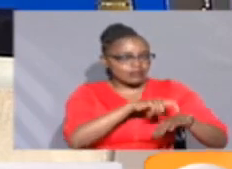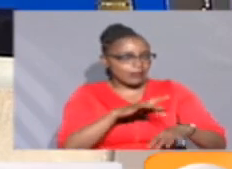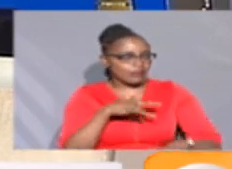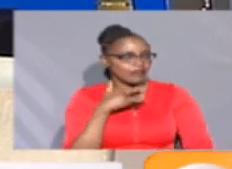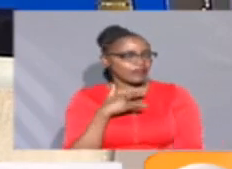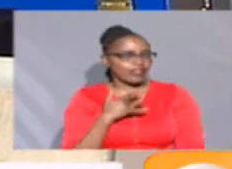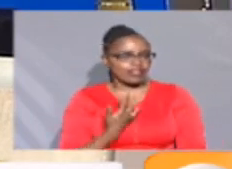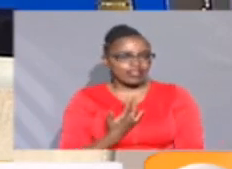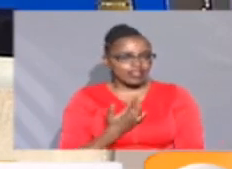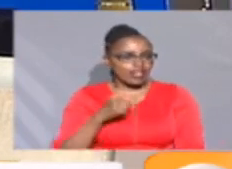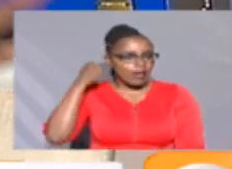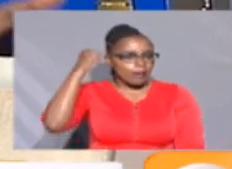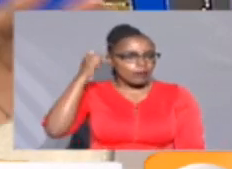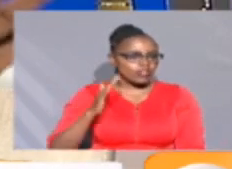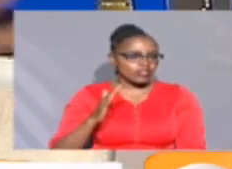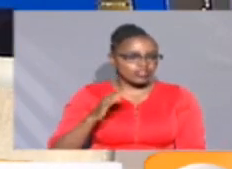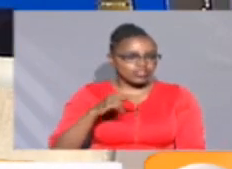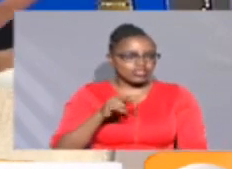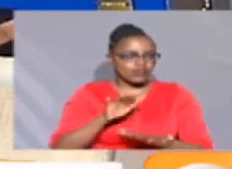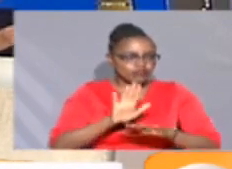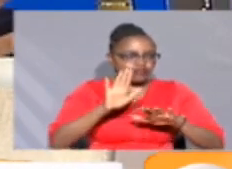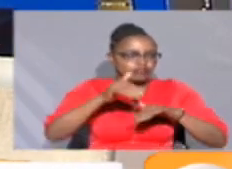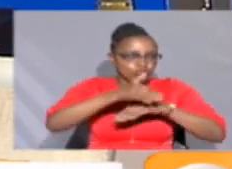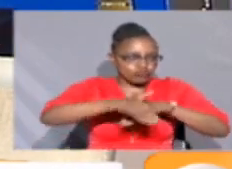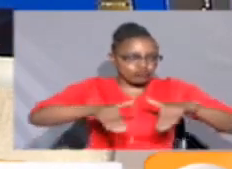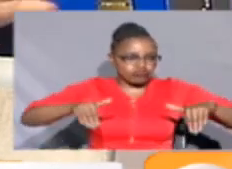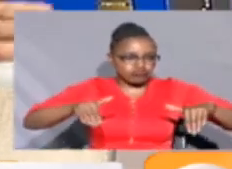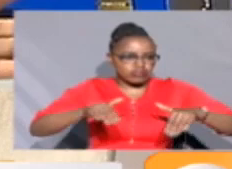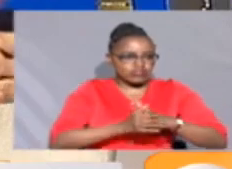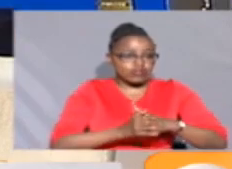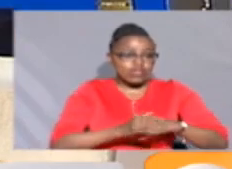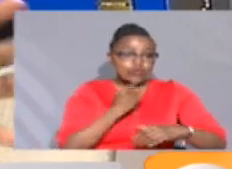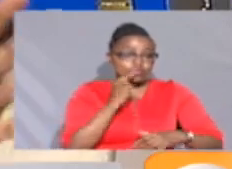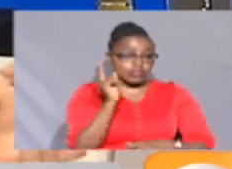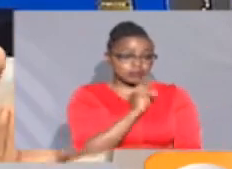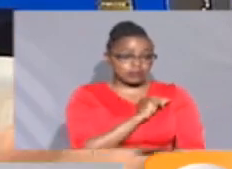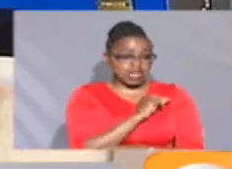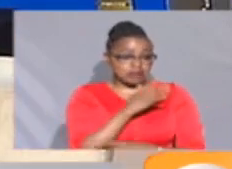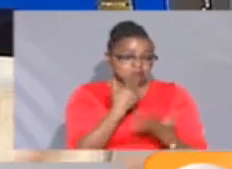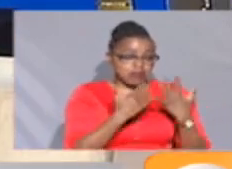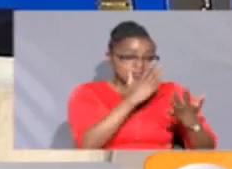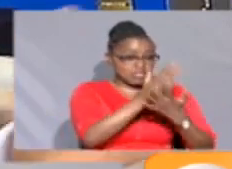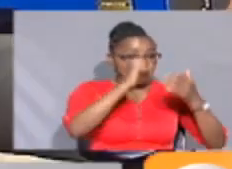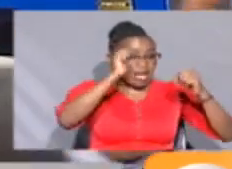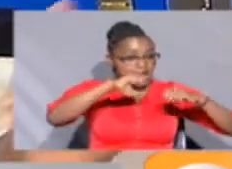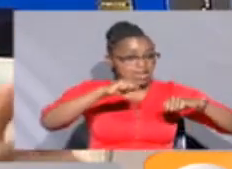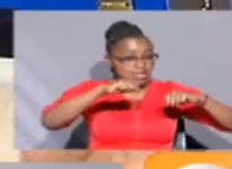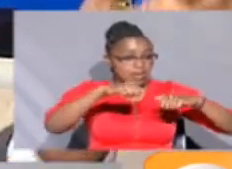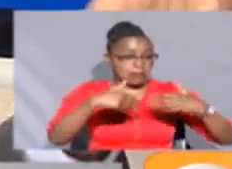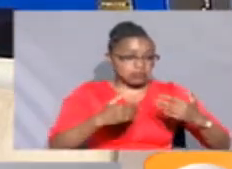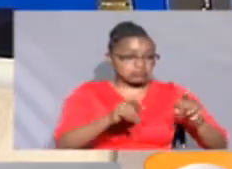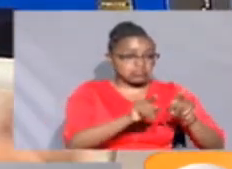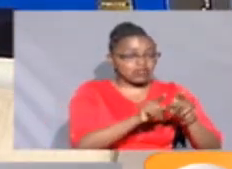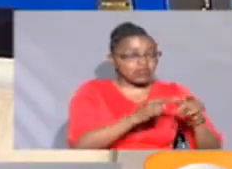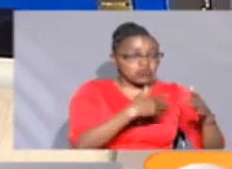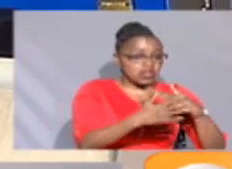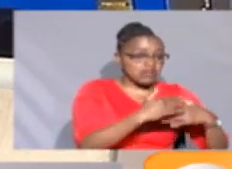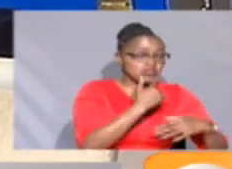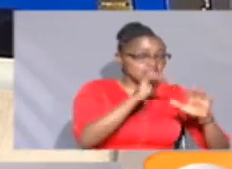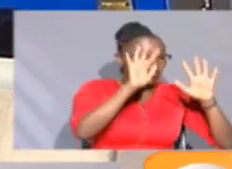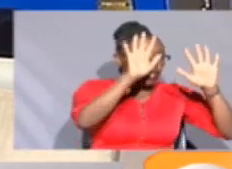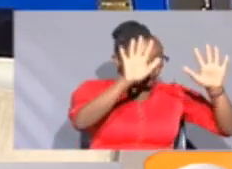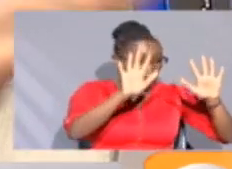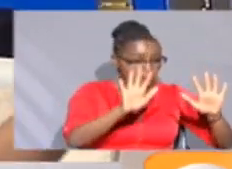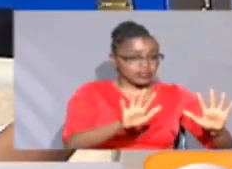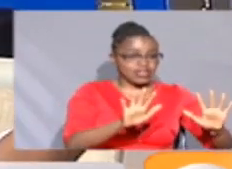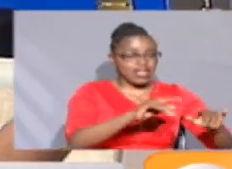feel politicians should just keep off completely? Not say, like what you're saying could be, some could agree with it, and Honorable Chudet is saying what you're saying is very important.